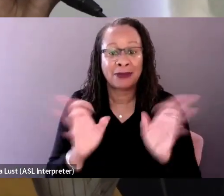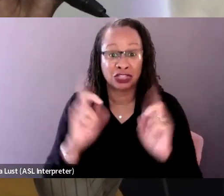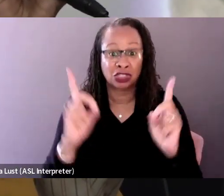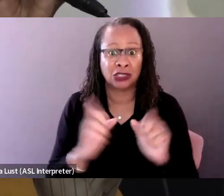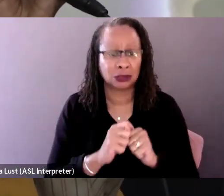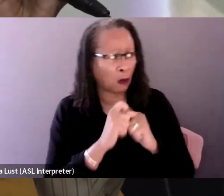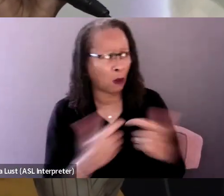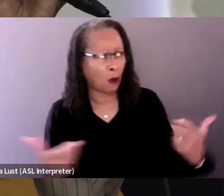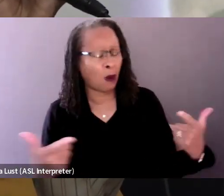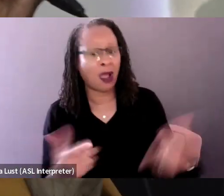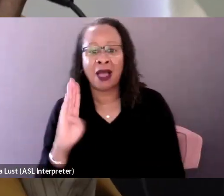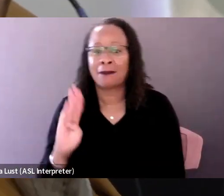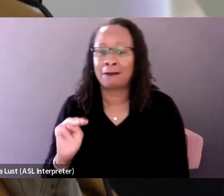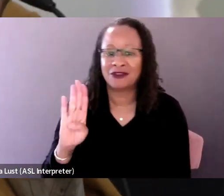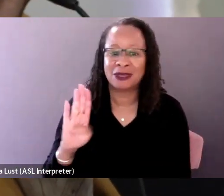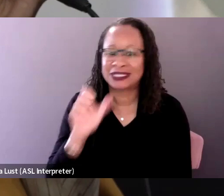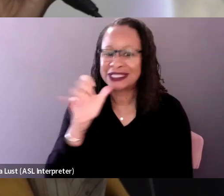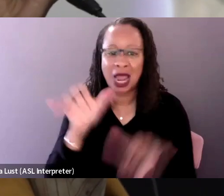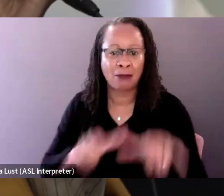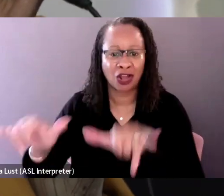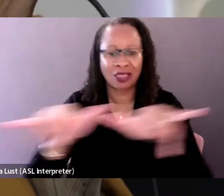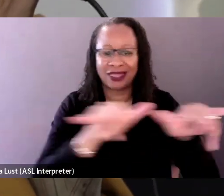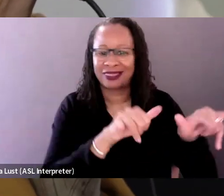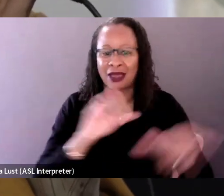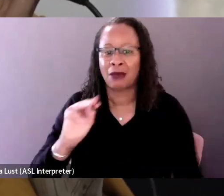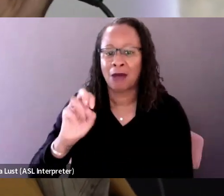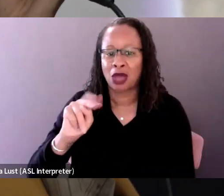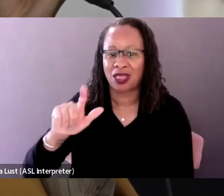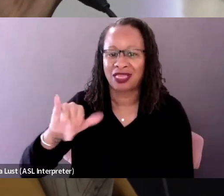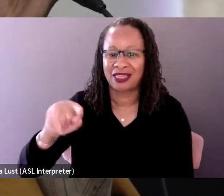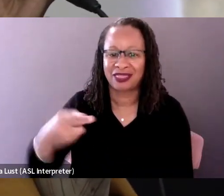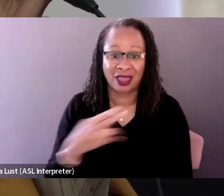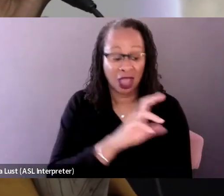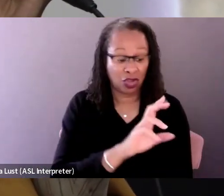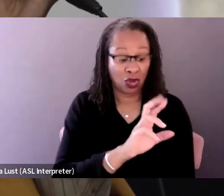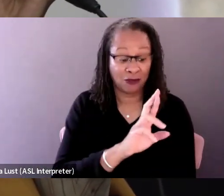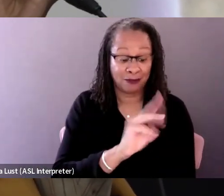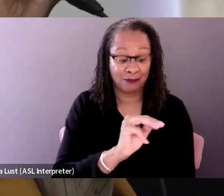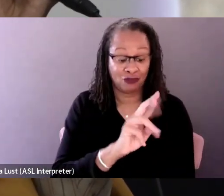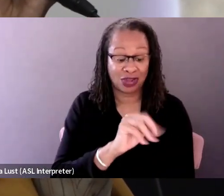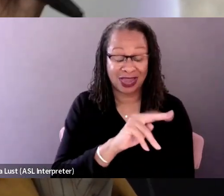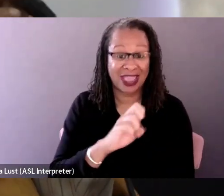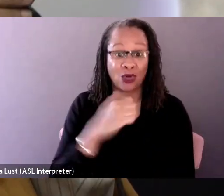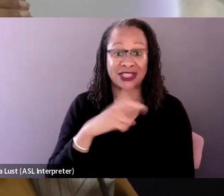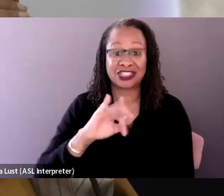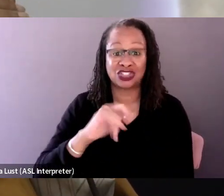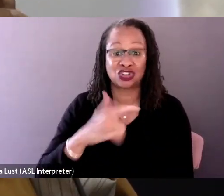is not a monolith, right? You got Renee, who scrubbed her digital footprint, like we're all over the